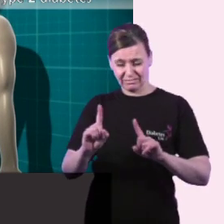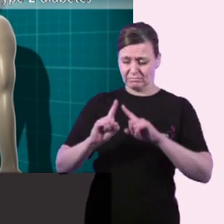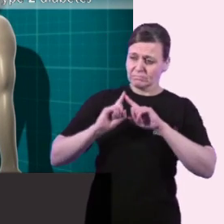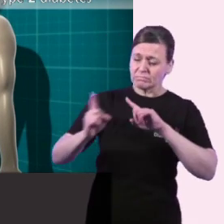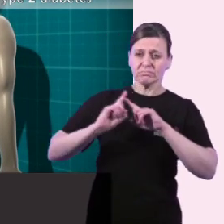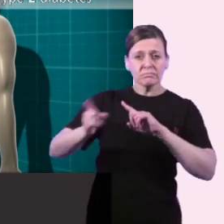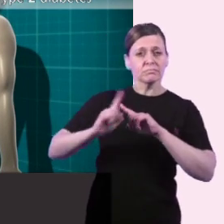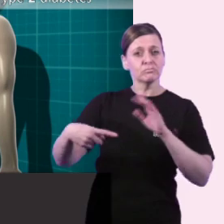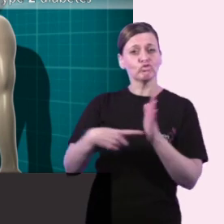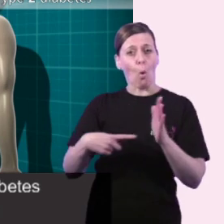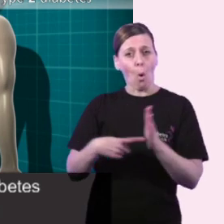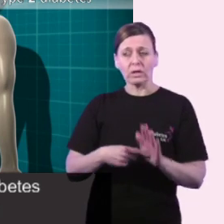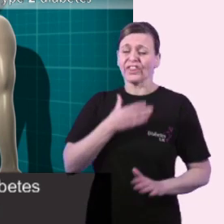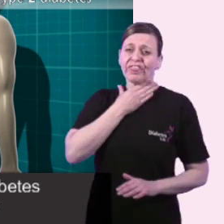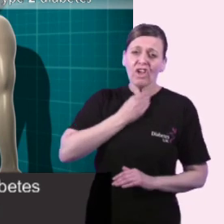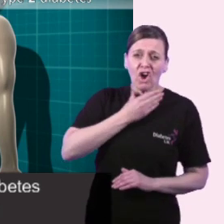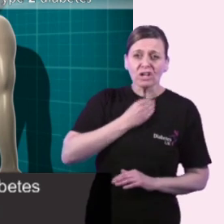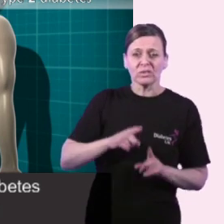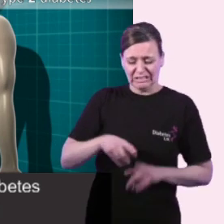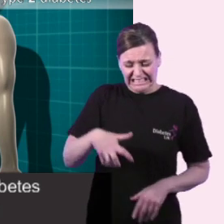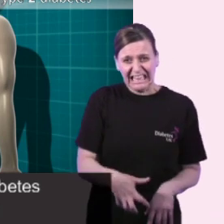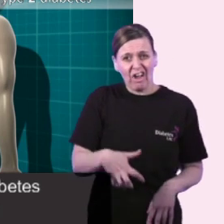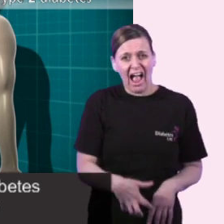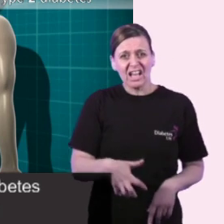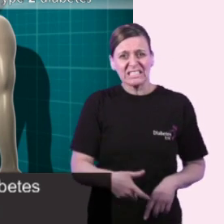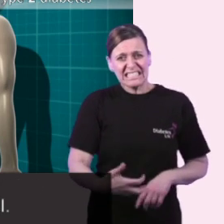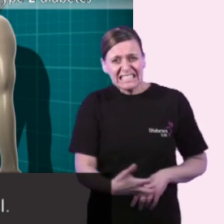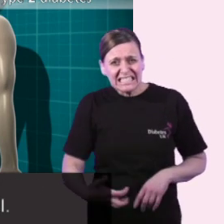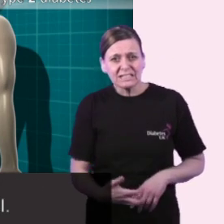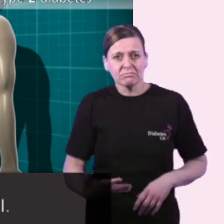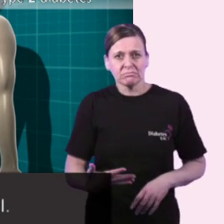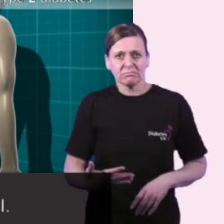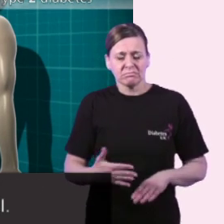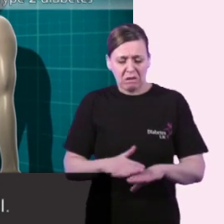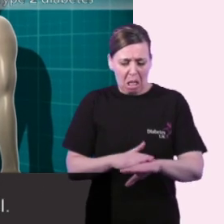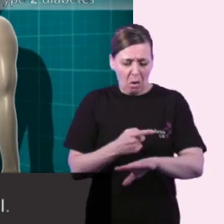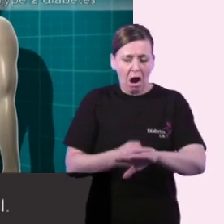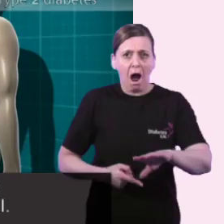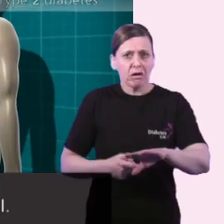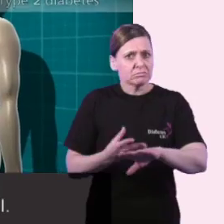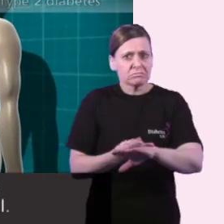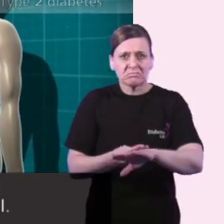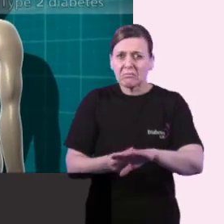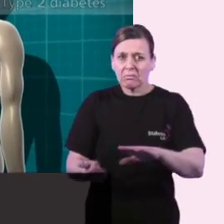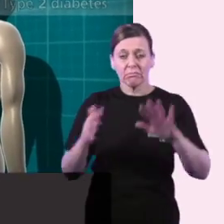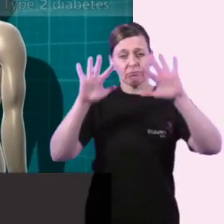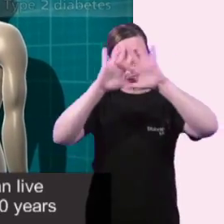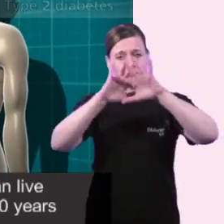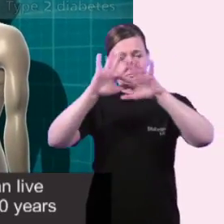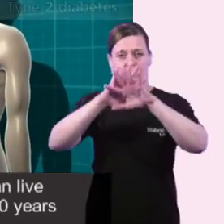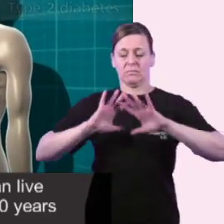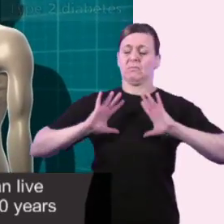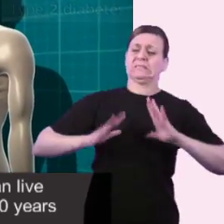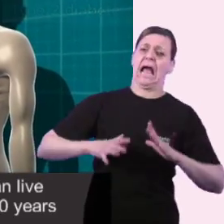The symptoms for type 2 diabetes come along very slowly and some people don't have any symptoms at all. So for that